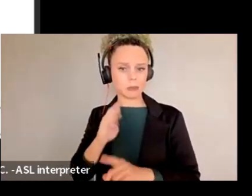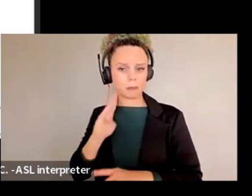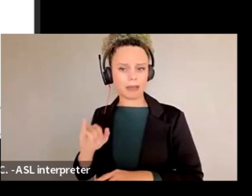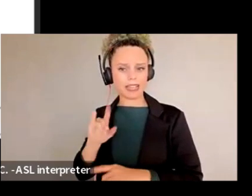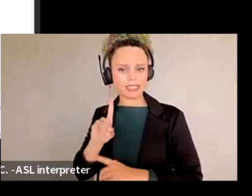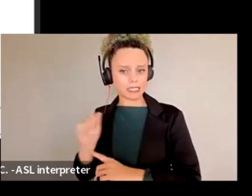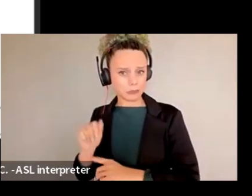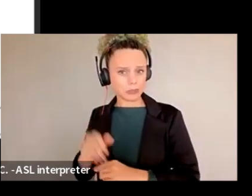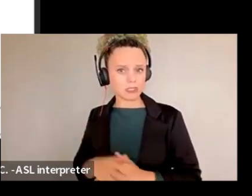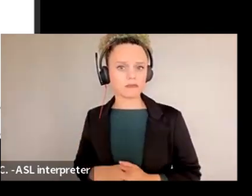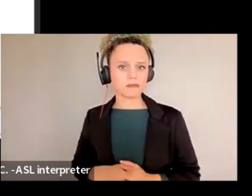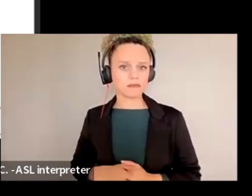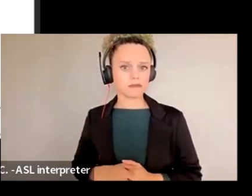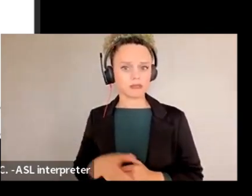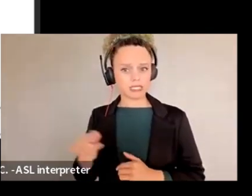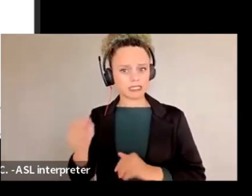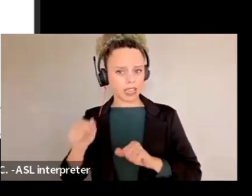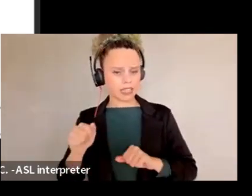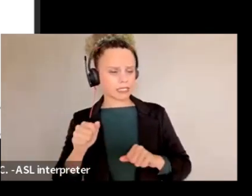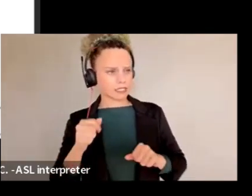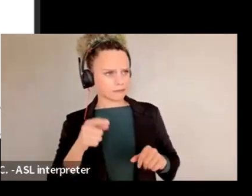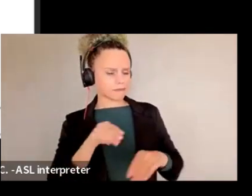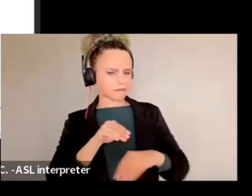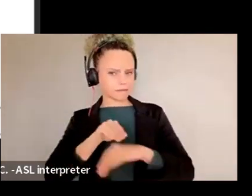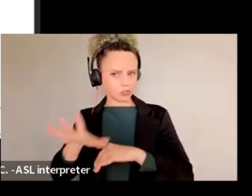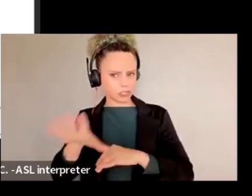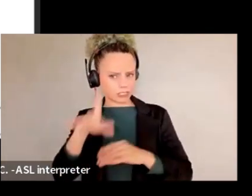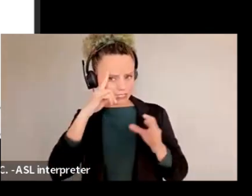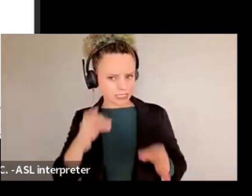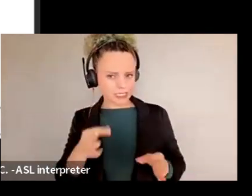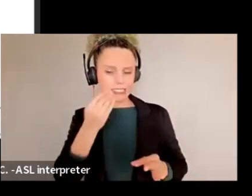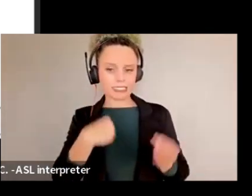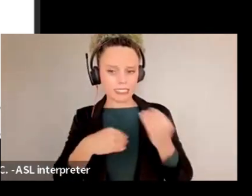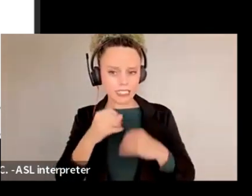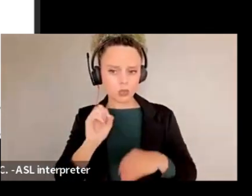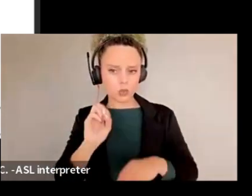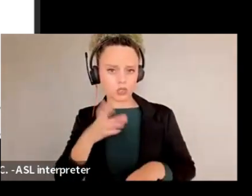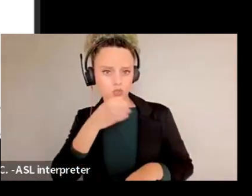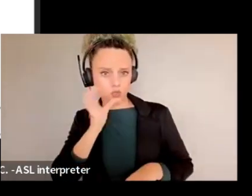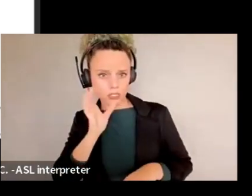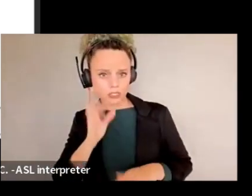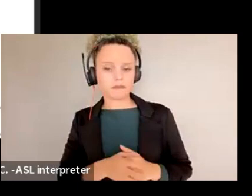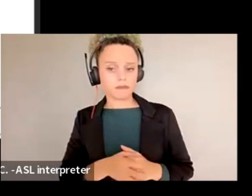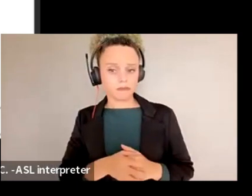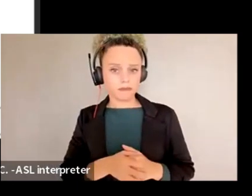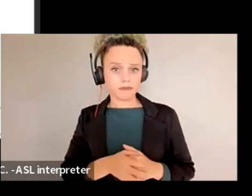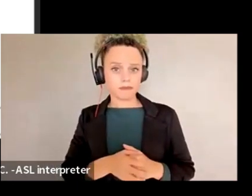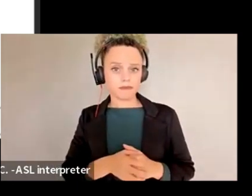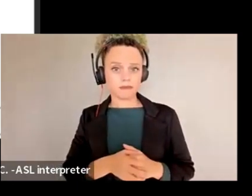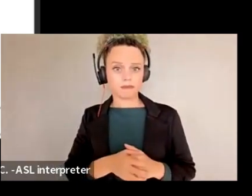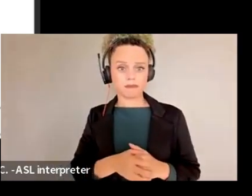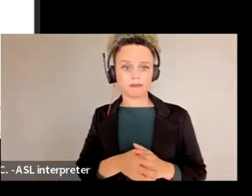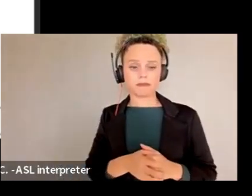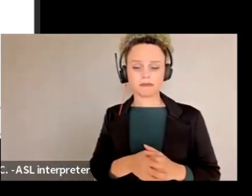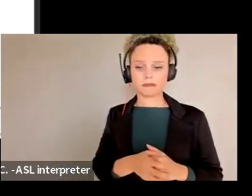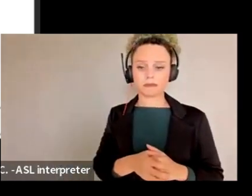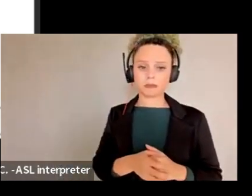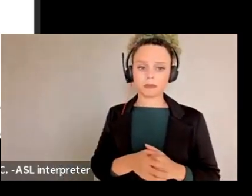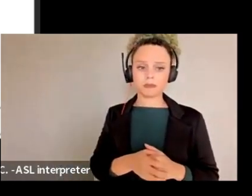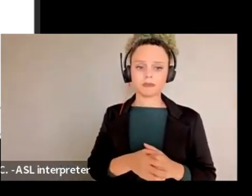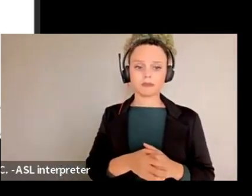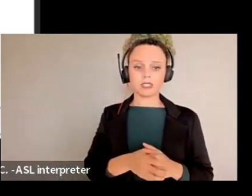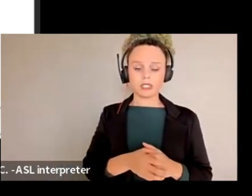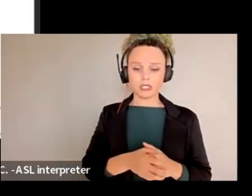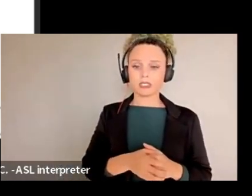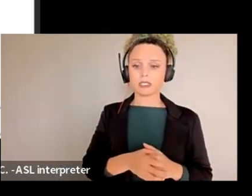And these is a very common area that can influence what a person with a disability chooses to eat or